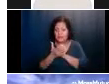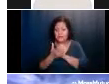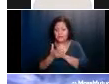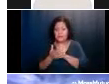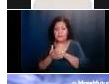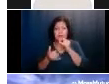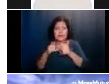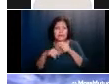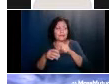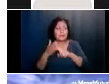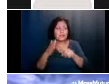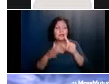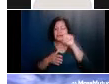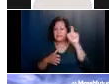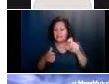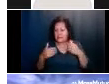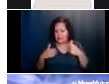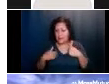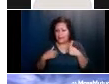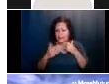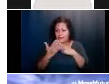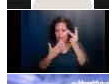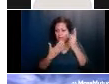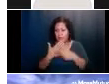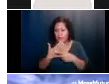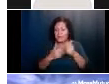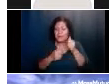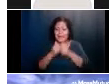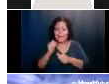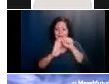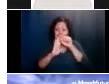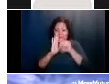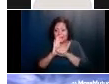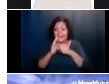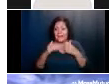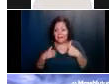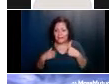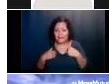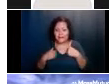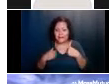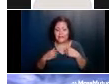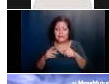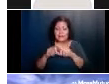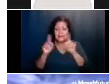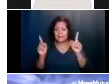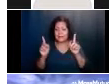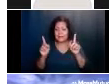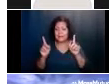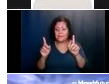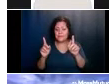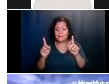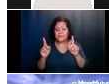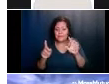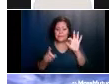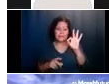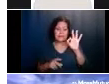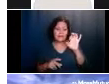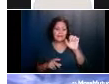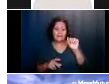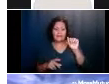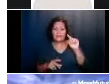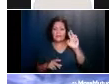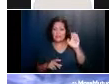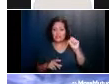And Texas does have a program. Every state has different features for their